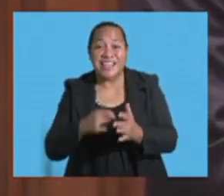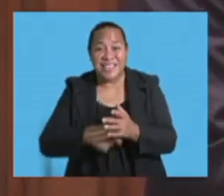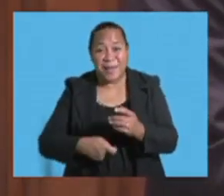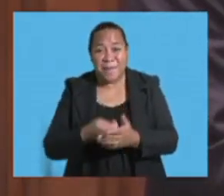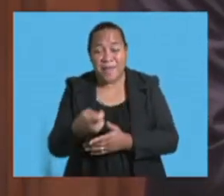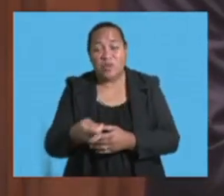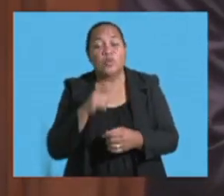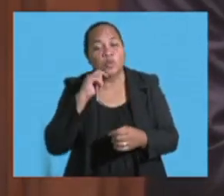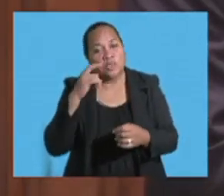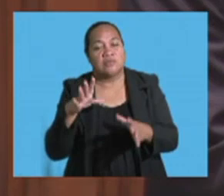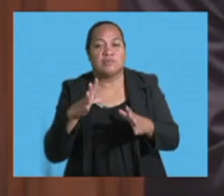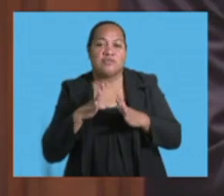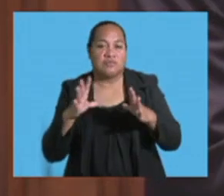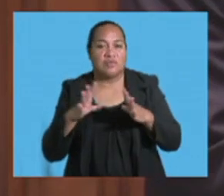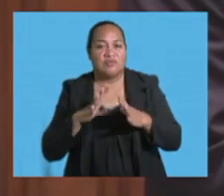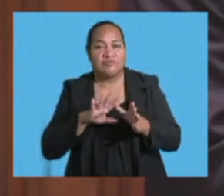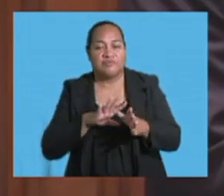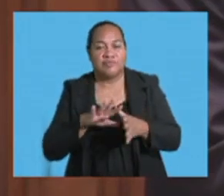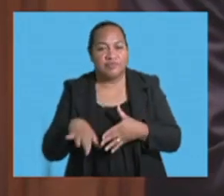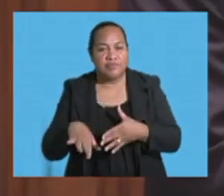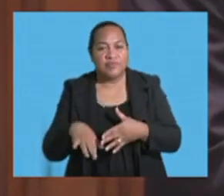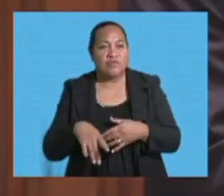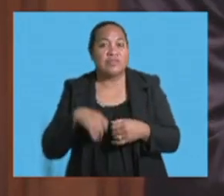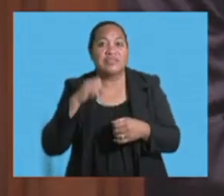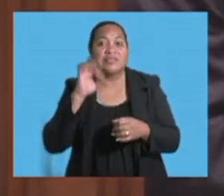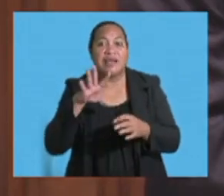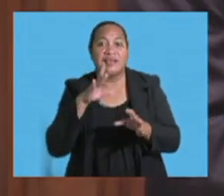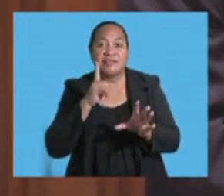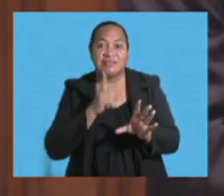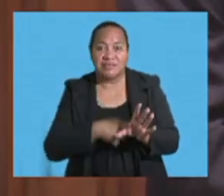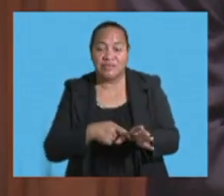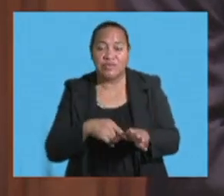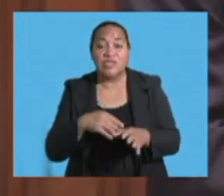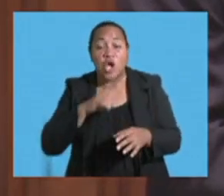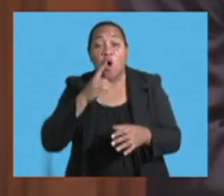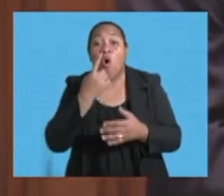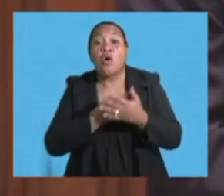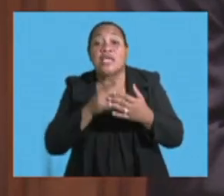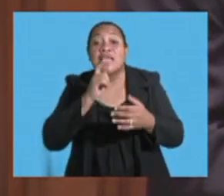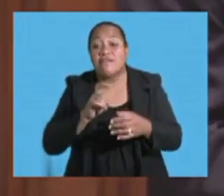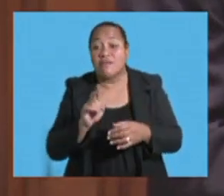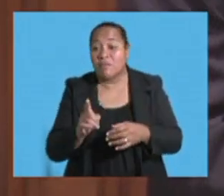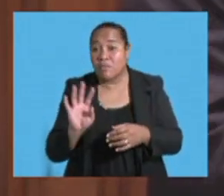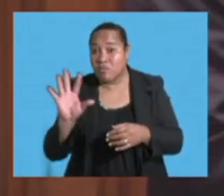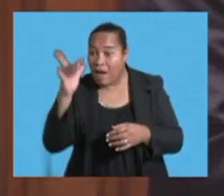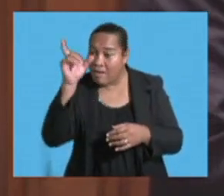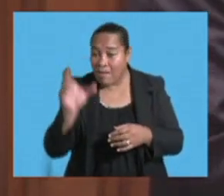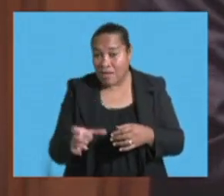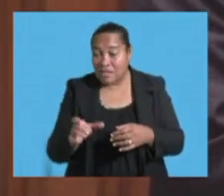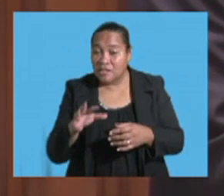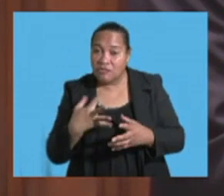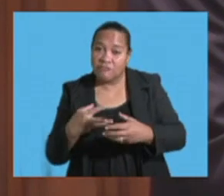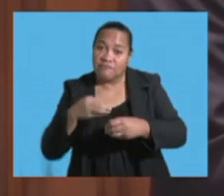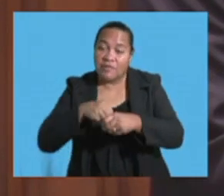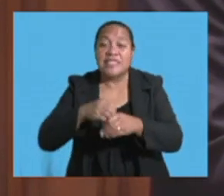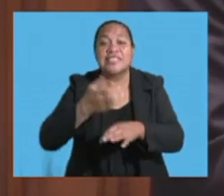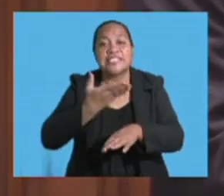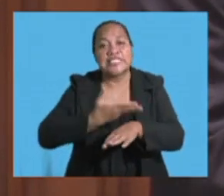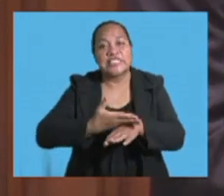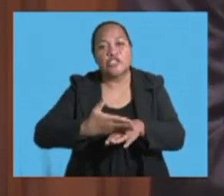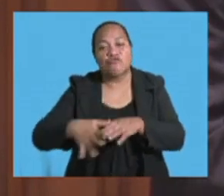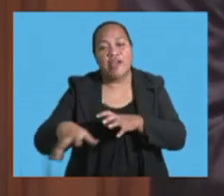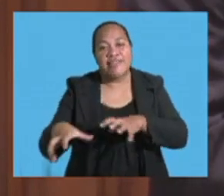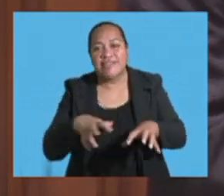of 10 consecutive fiscal tax years only if the applicant engages in a new activity in a